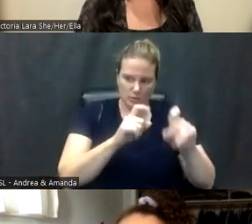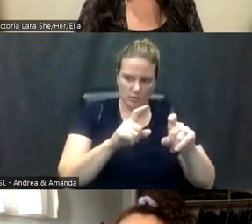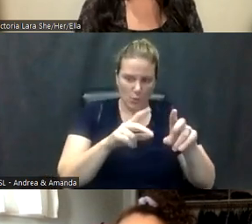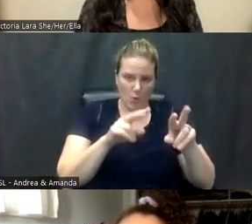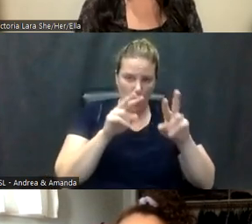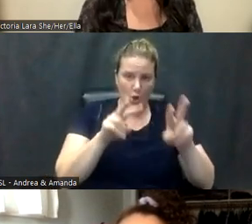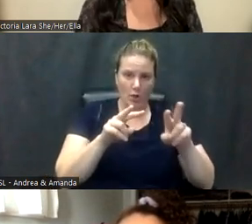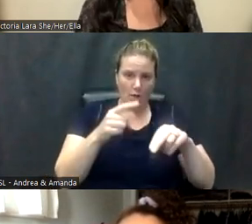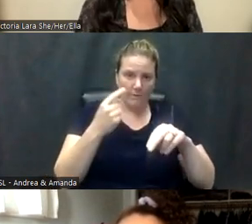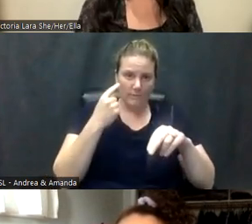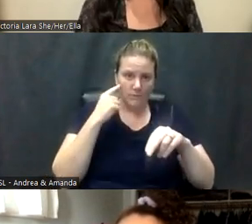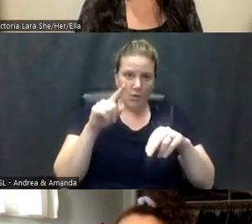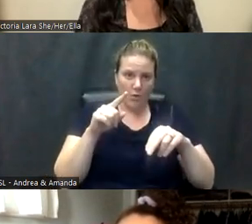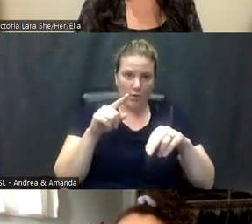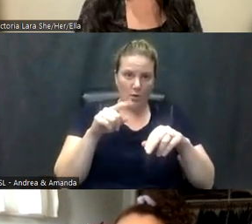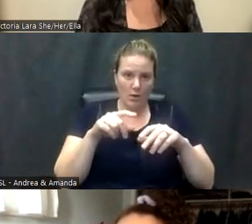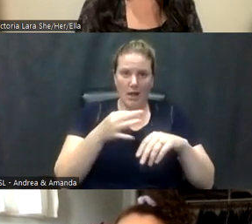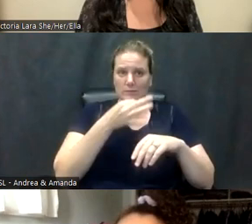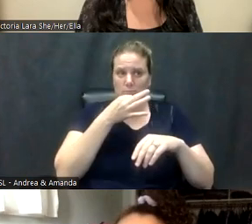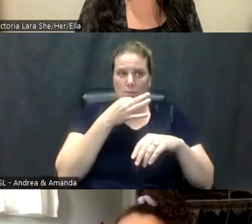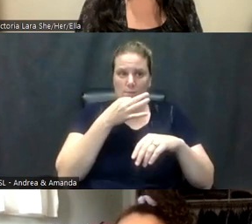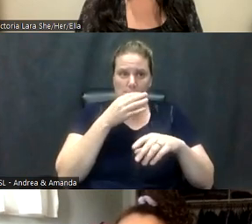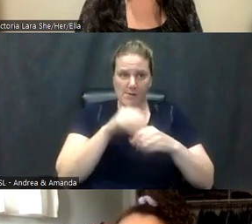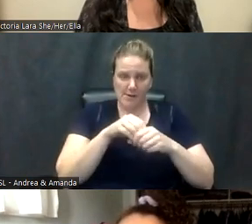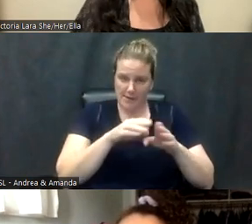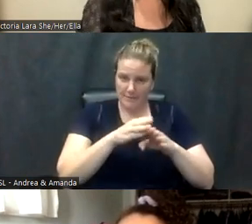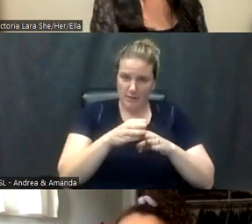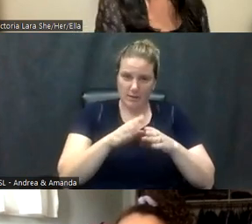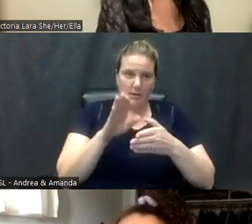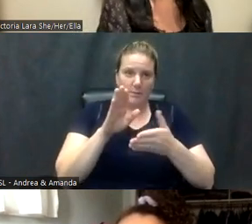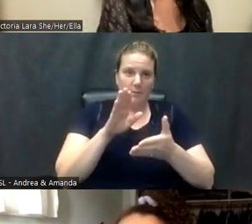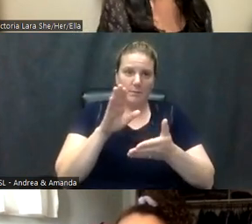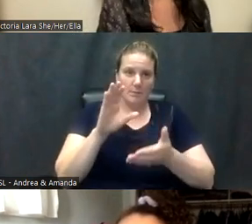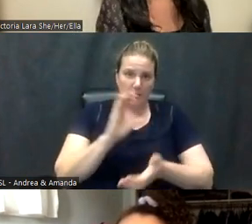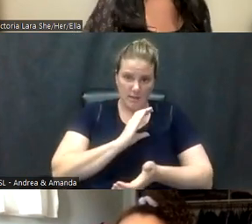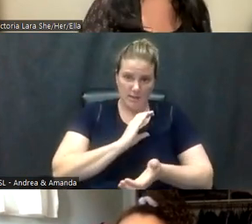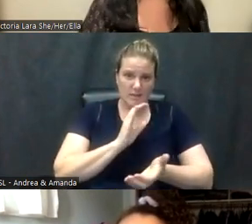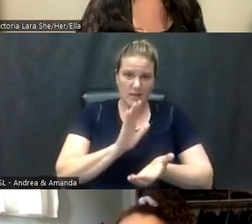looking for experts in the field of police accountability.